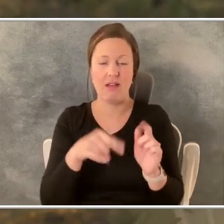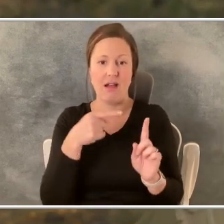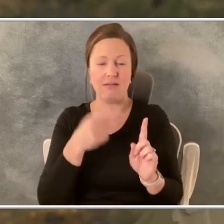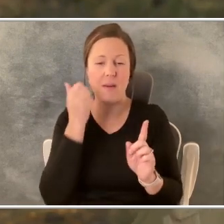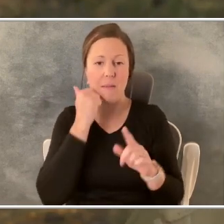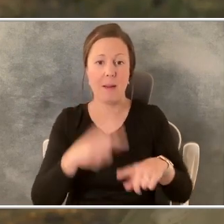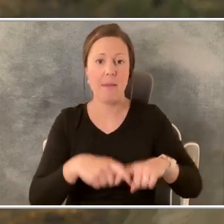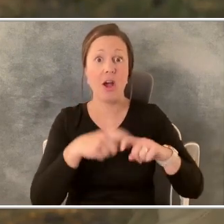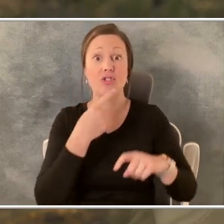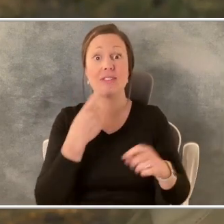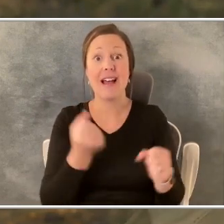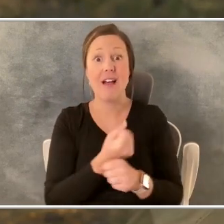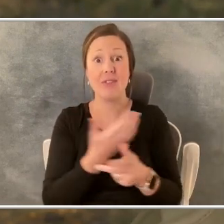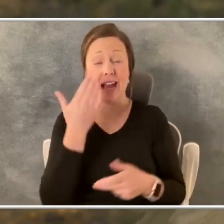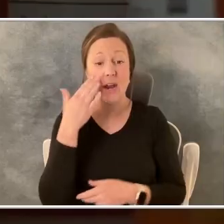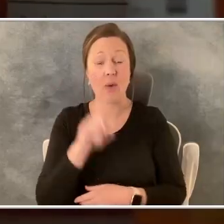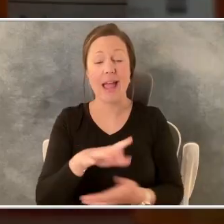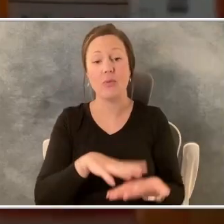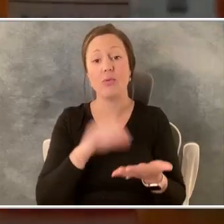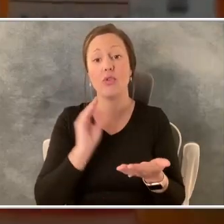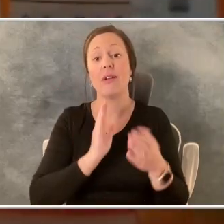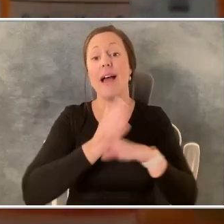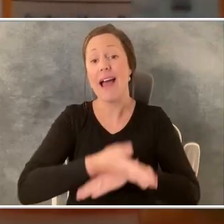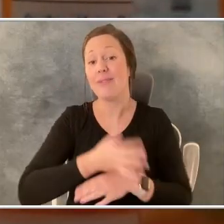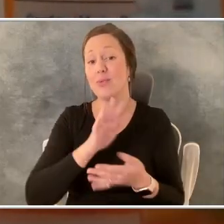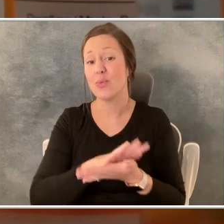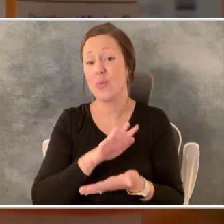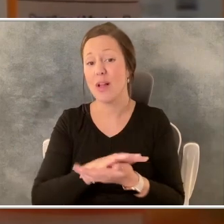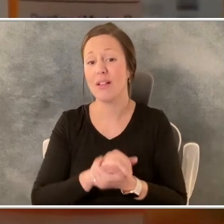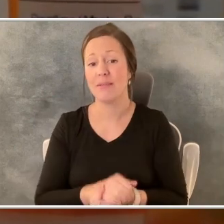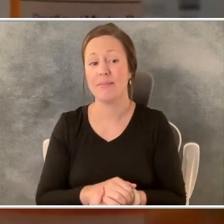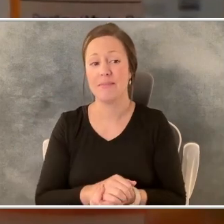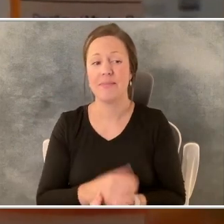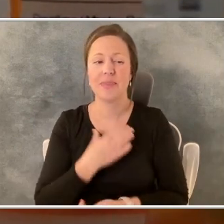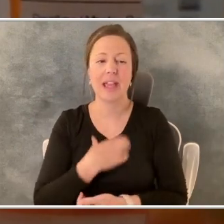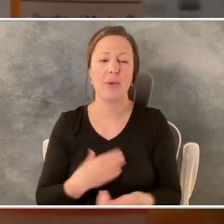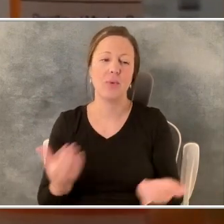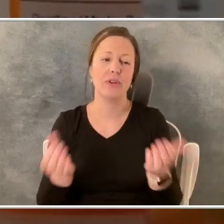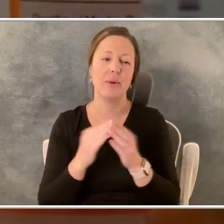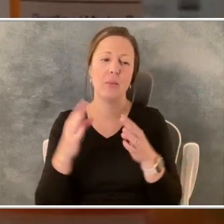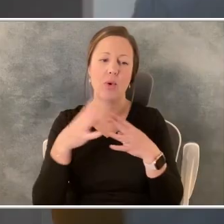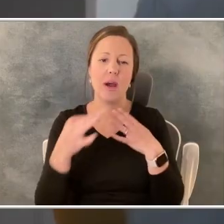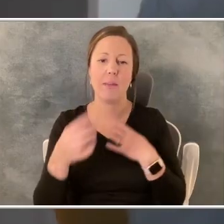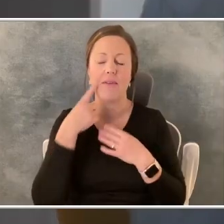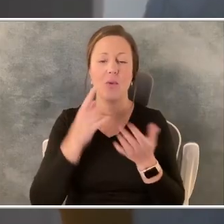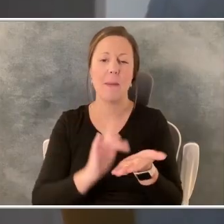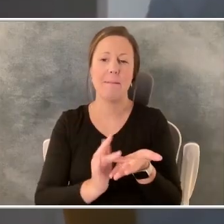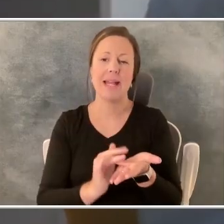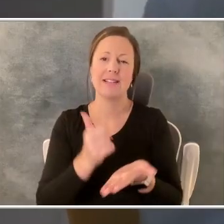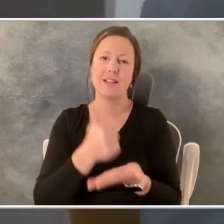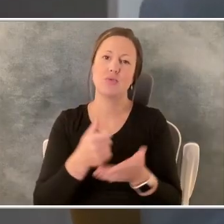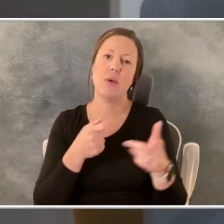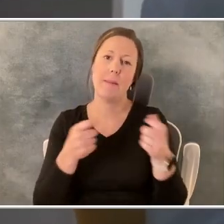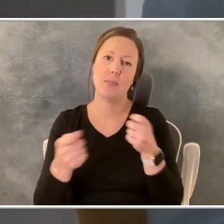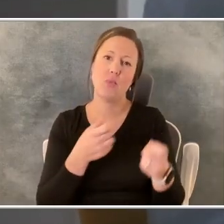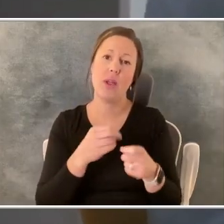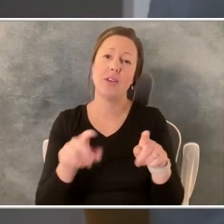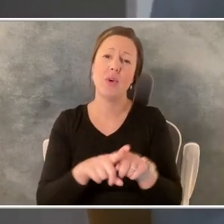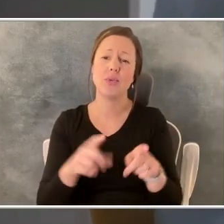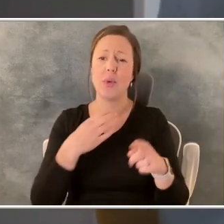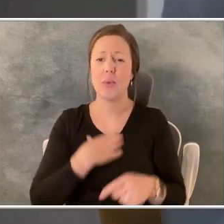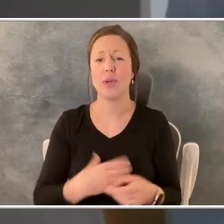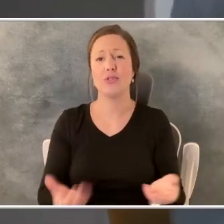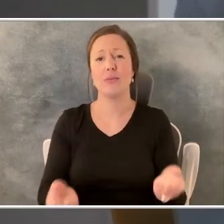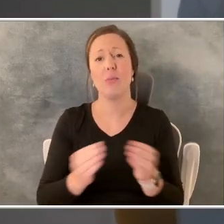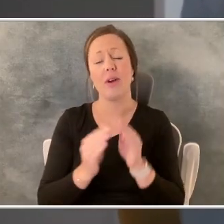had to learn after medical school. I wish there was more options for medication to help control it, and I wish there was more of a conversation before you got